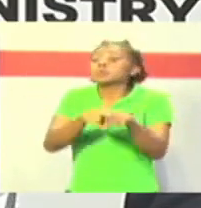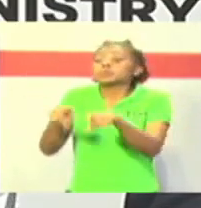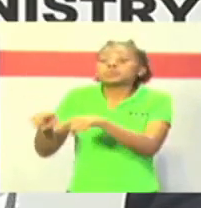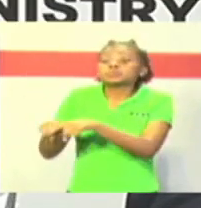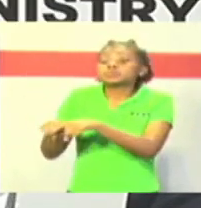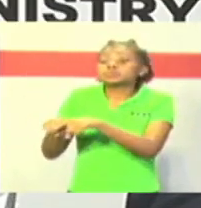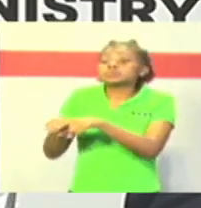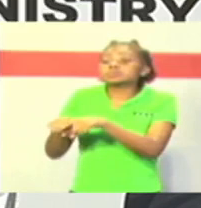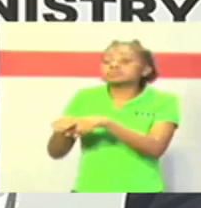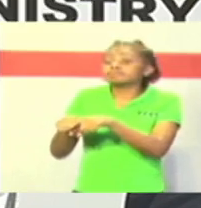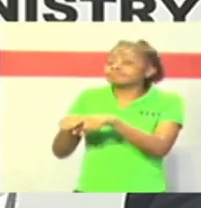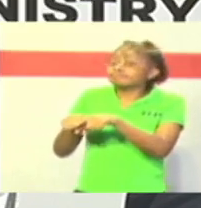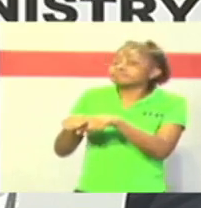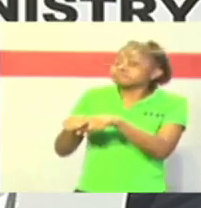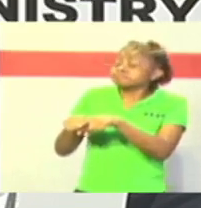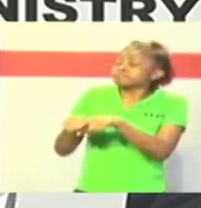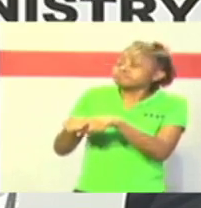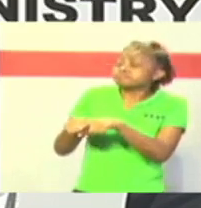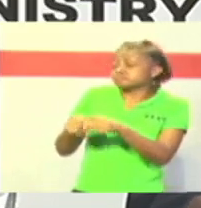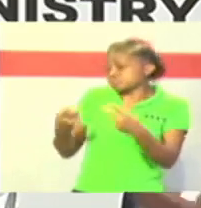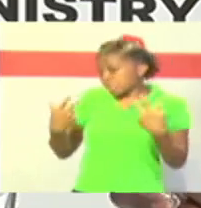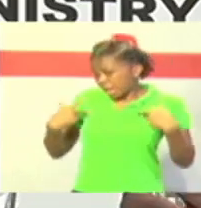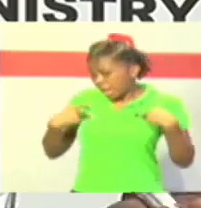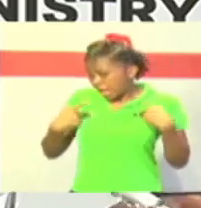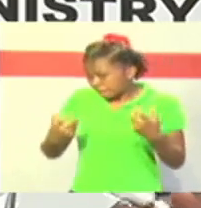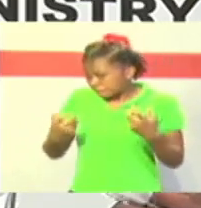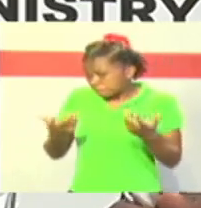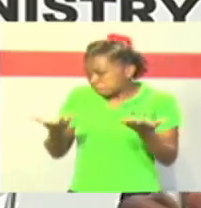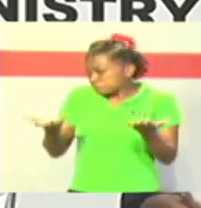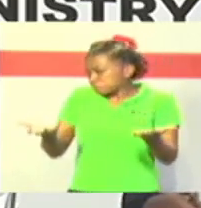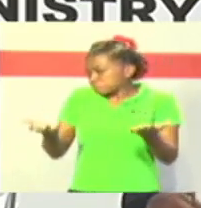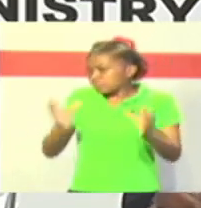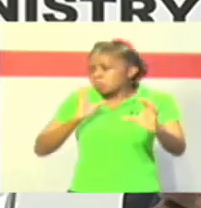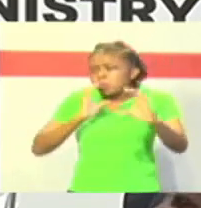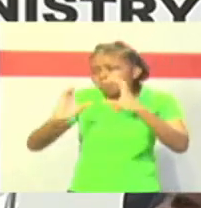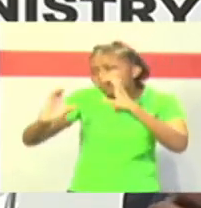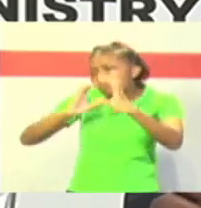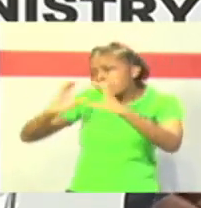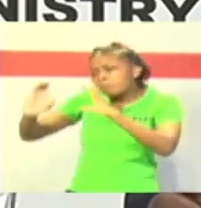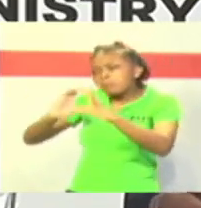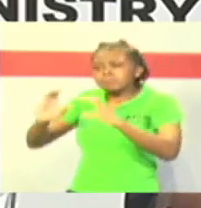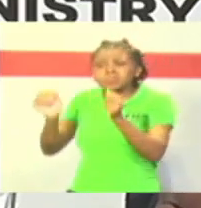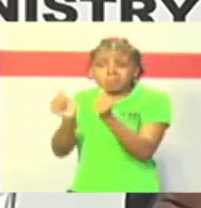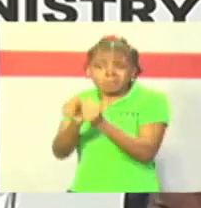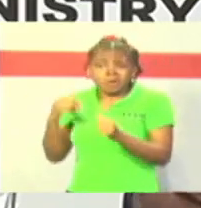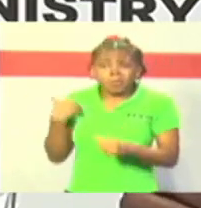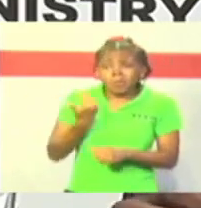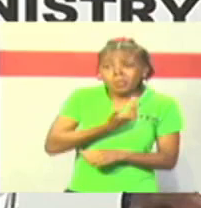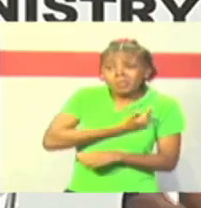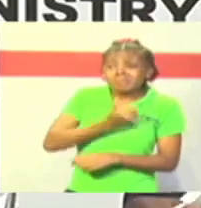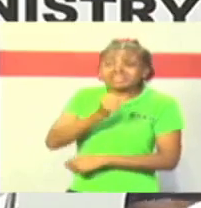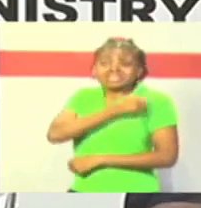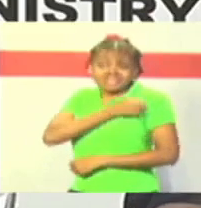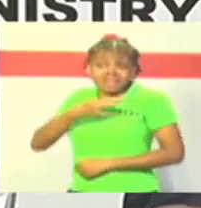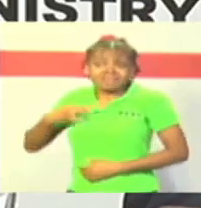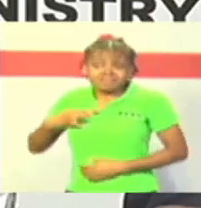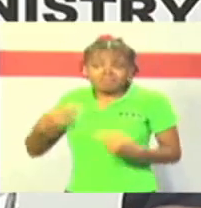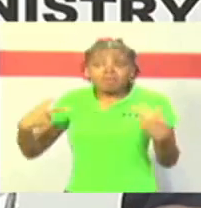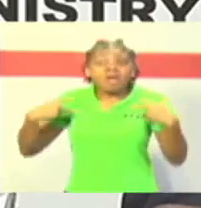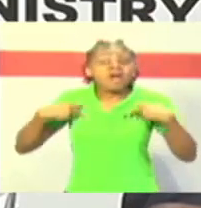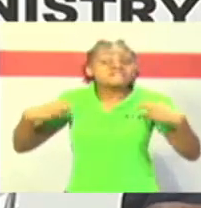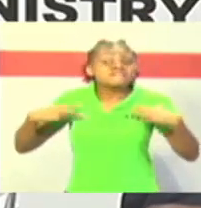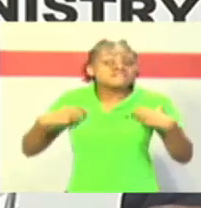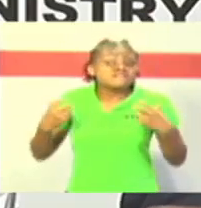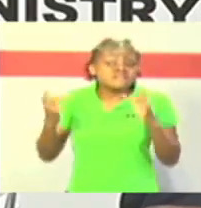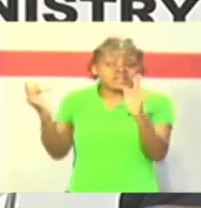webinar conversations for our staffing and twice per week in a 1 hour webinars, which has been highly